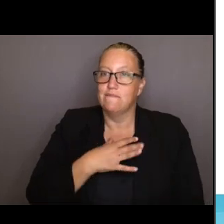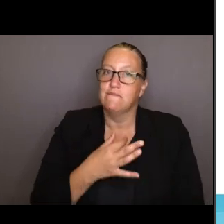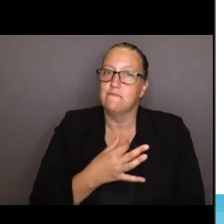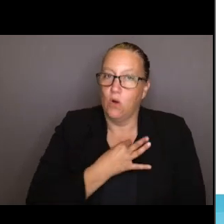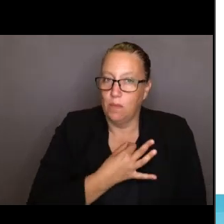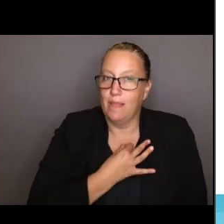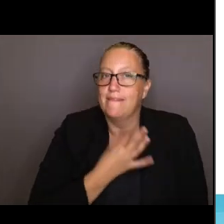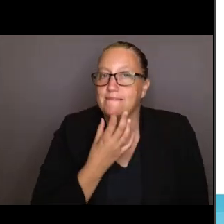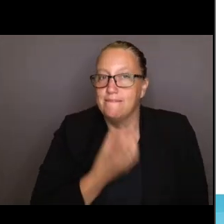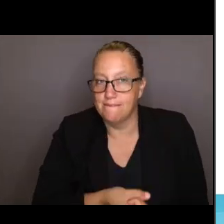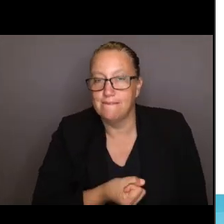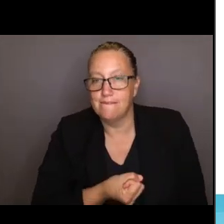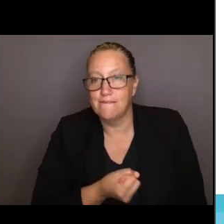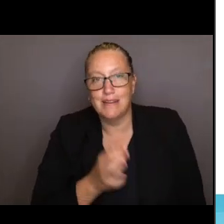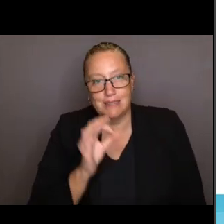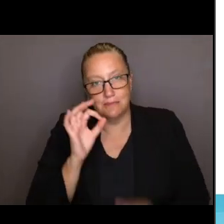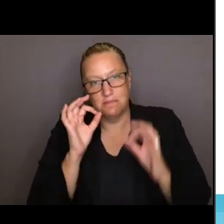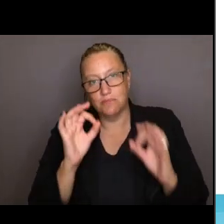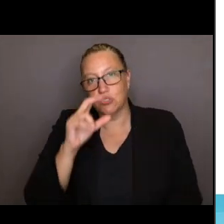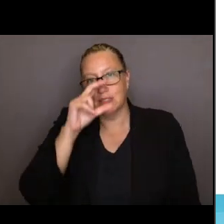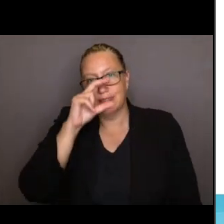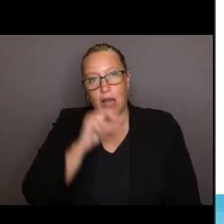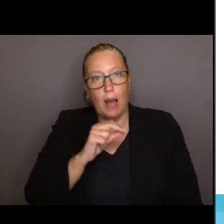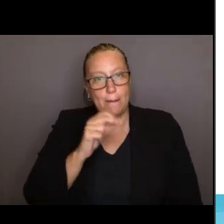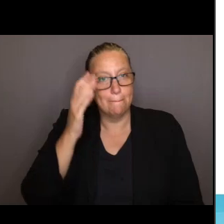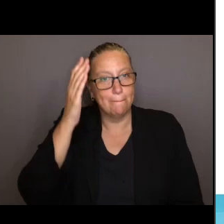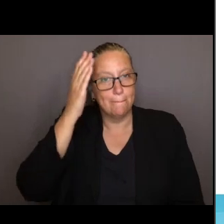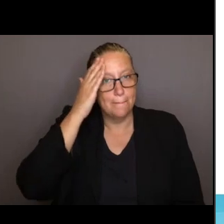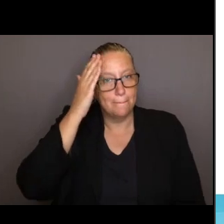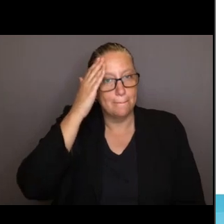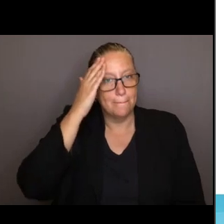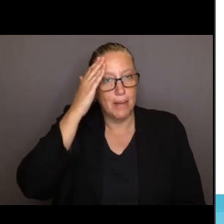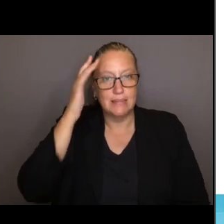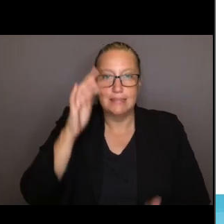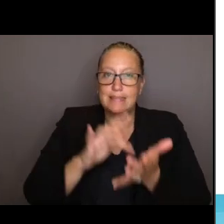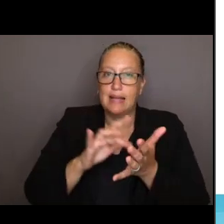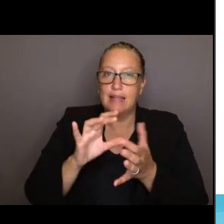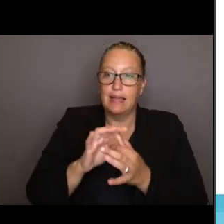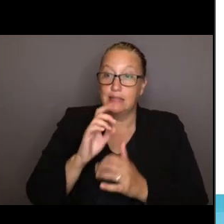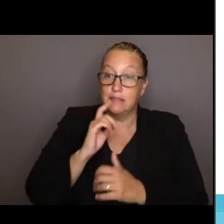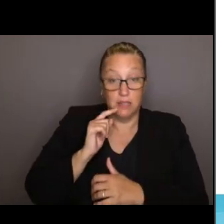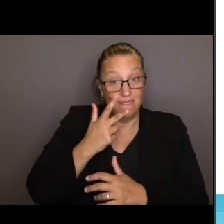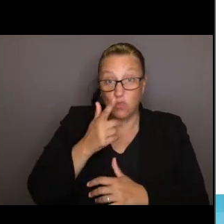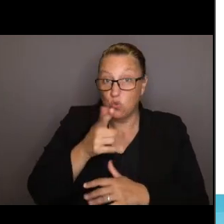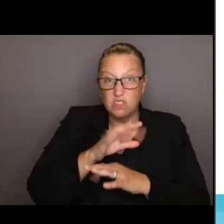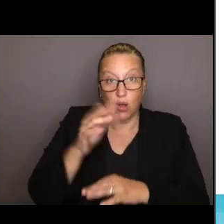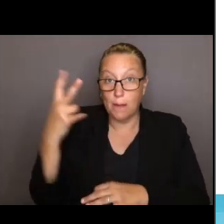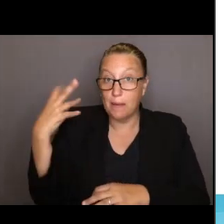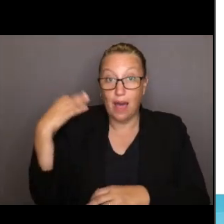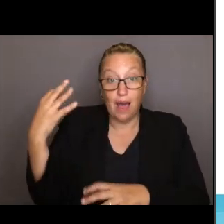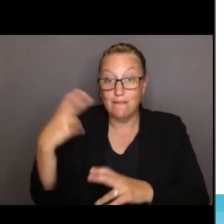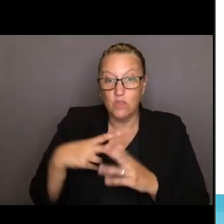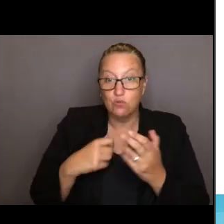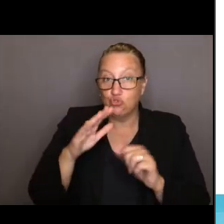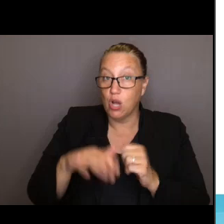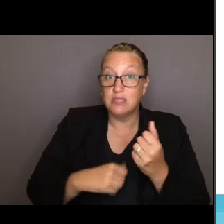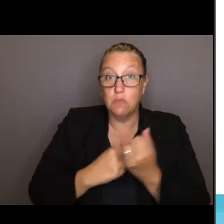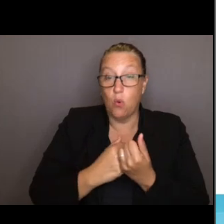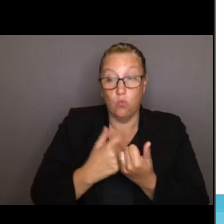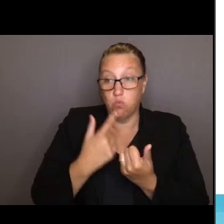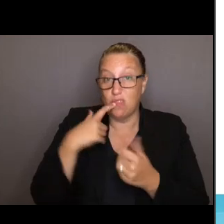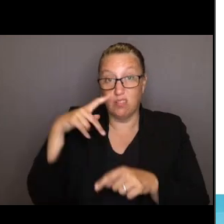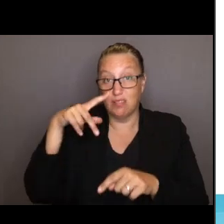particularly young mums who have been told by Centrelink, if you don't apply for child support, we're going to cut your benefits off.